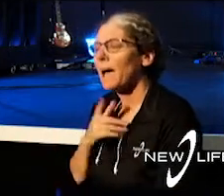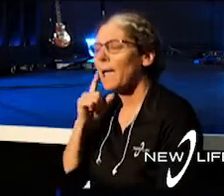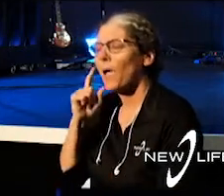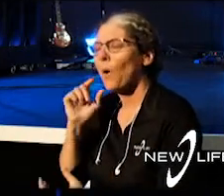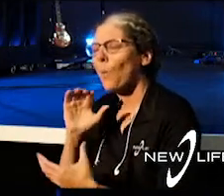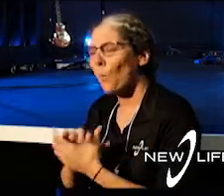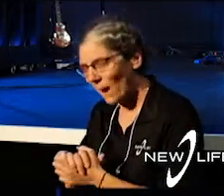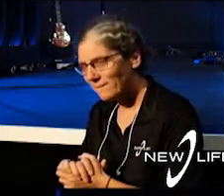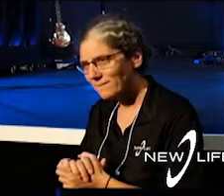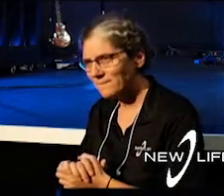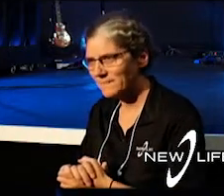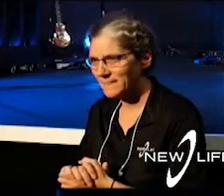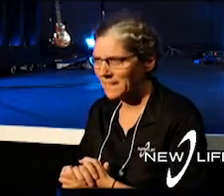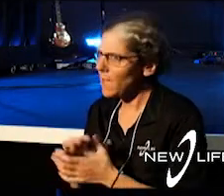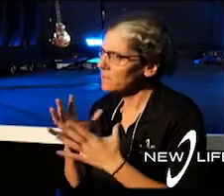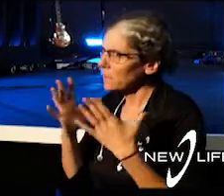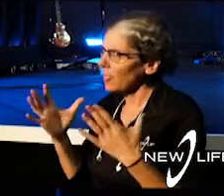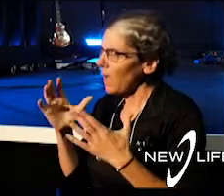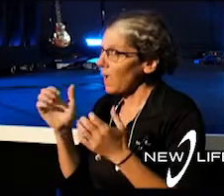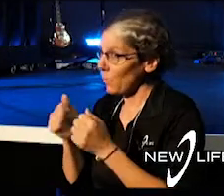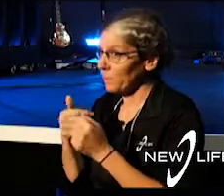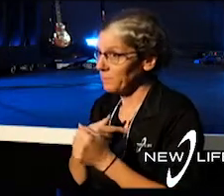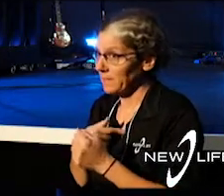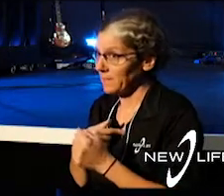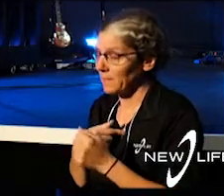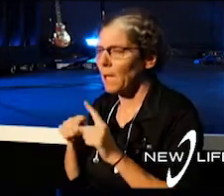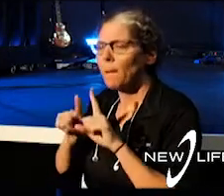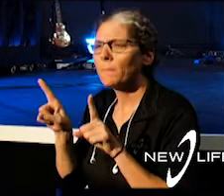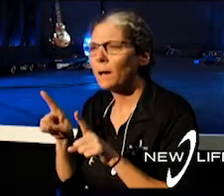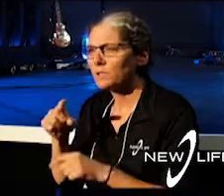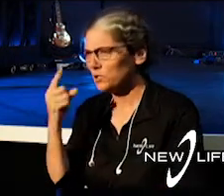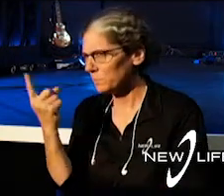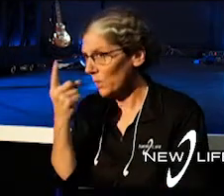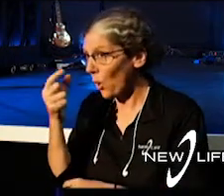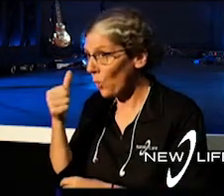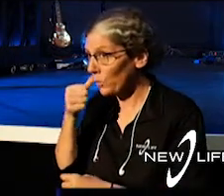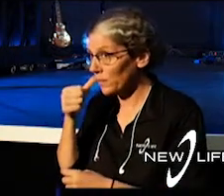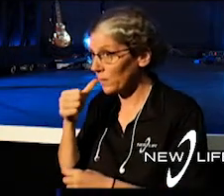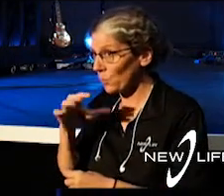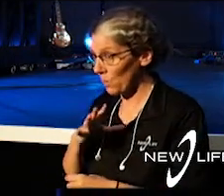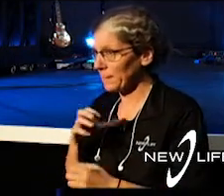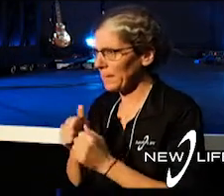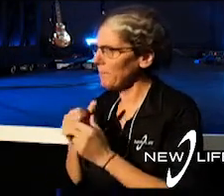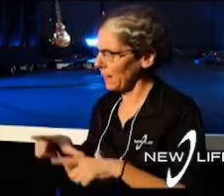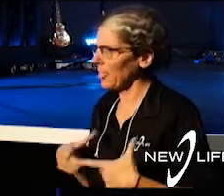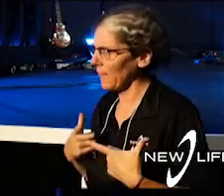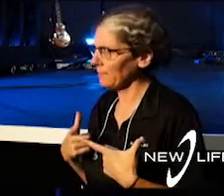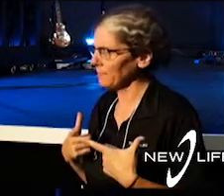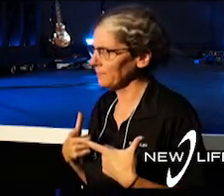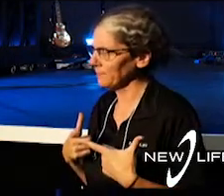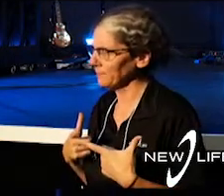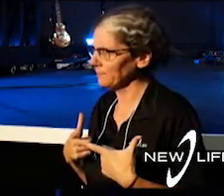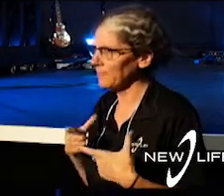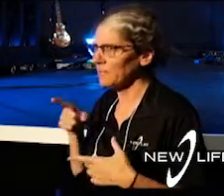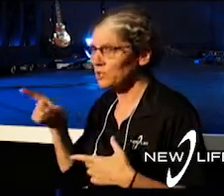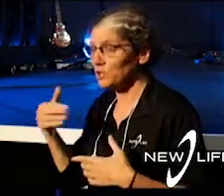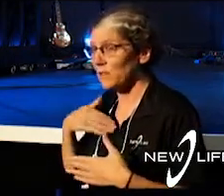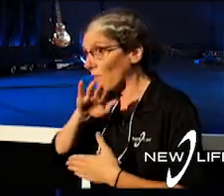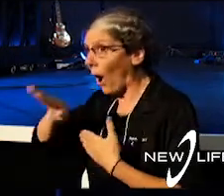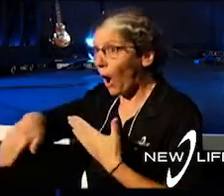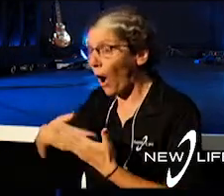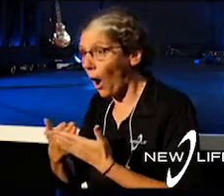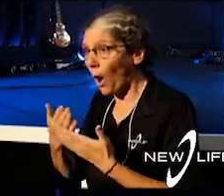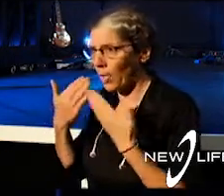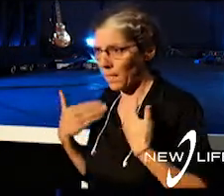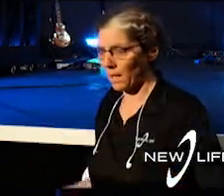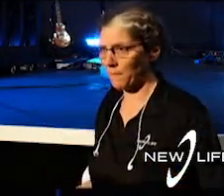life. She wants to be the only woman in my life. She wants to know that she has each and every part